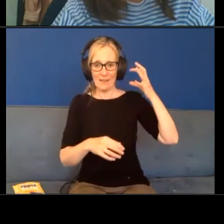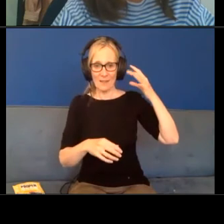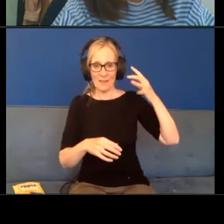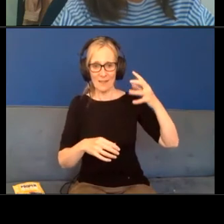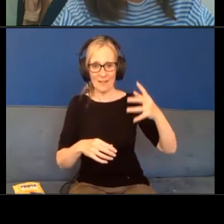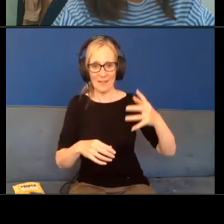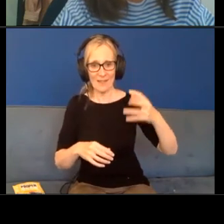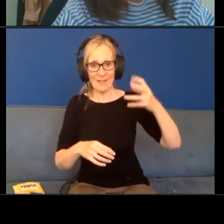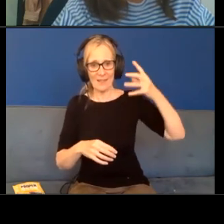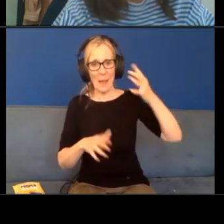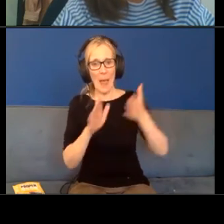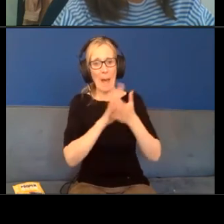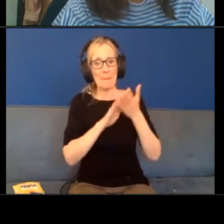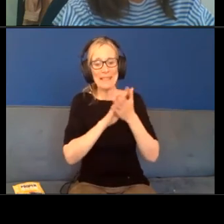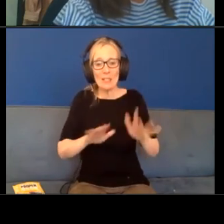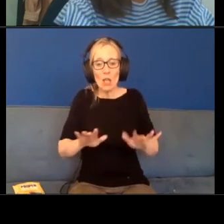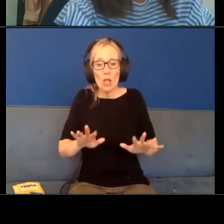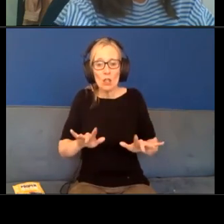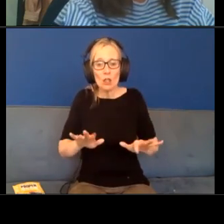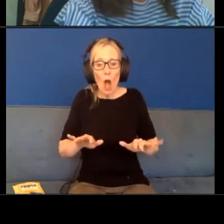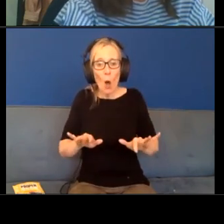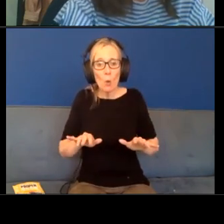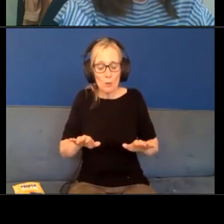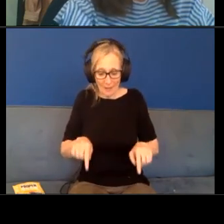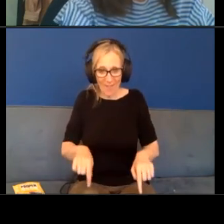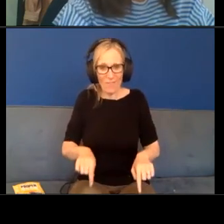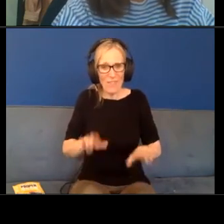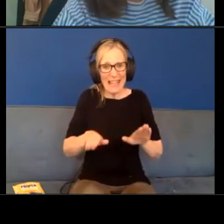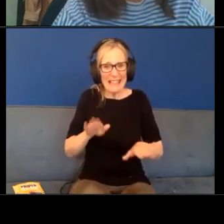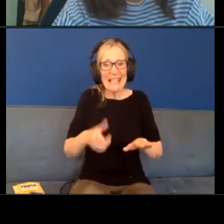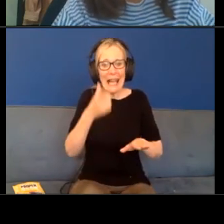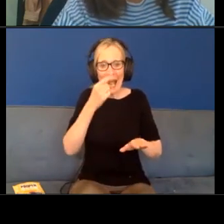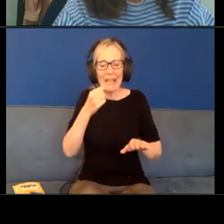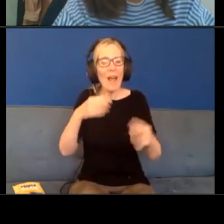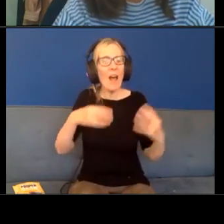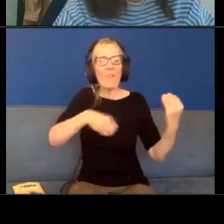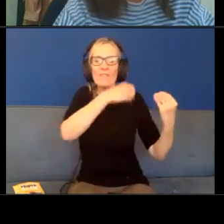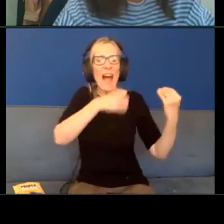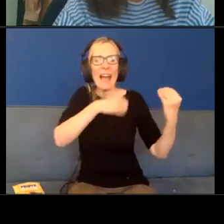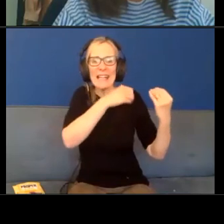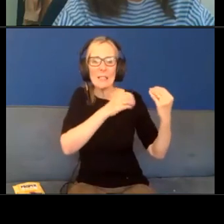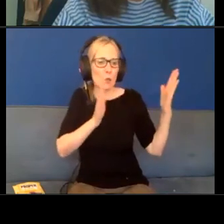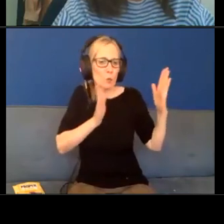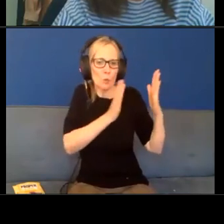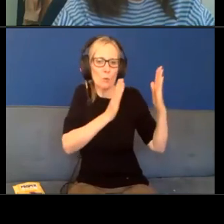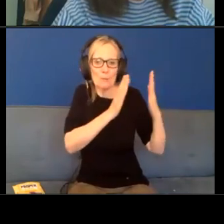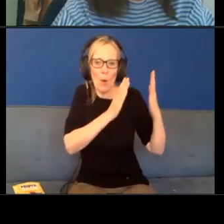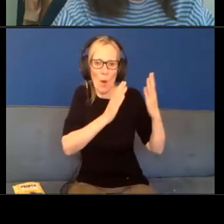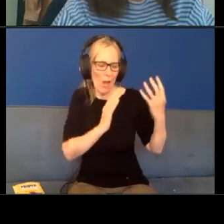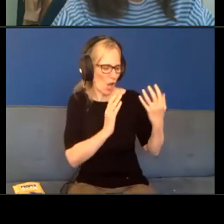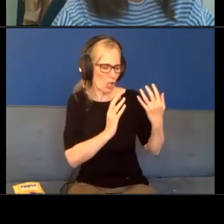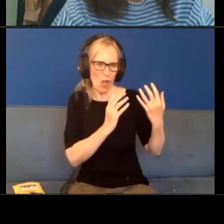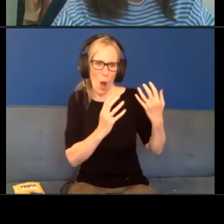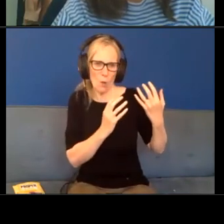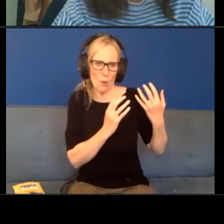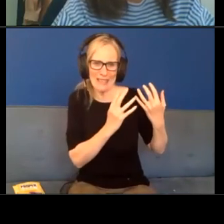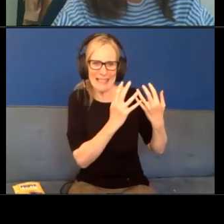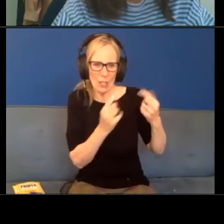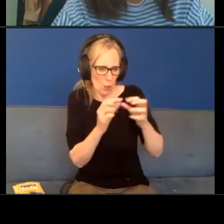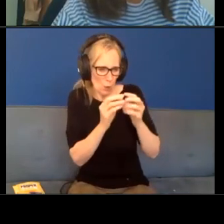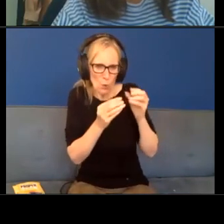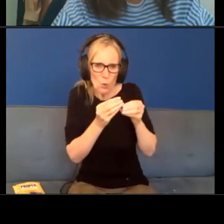them, whereas a violin, obviously the notes are quite close together, so I'm not aware of that. One of the things we